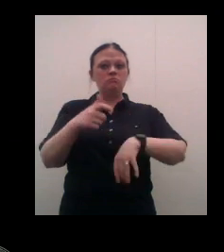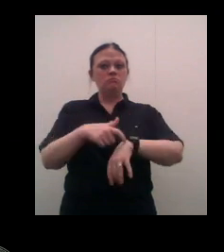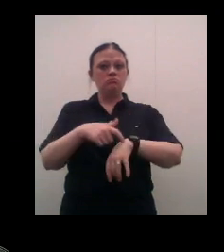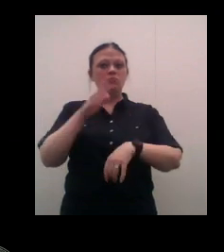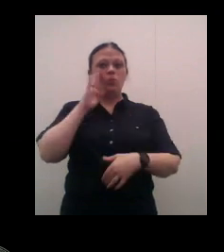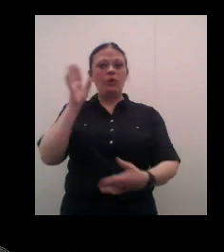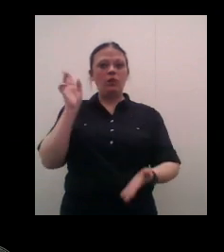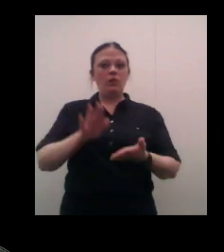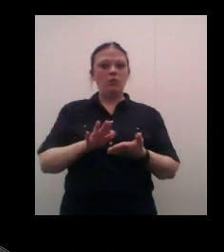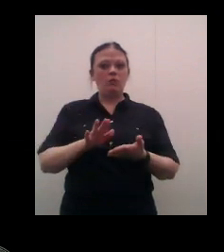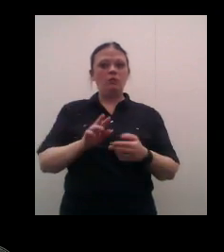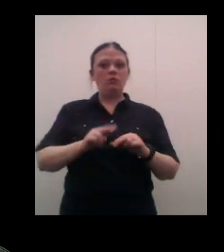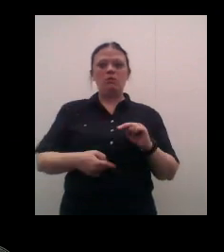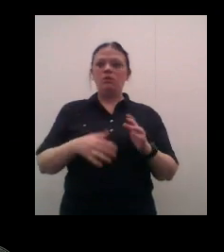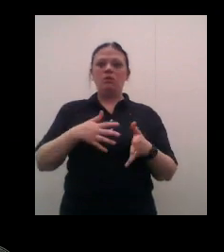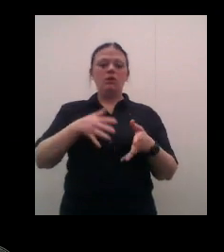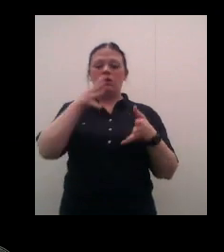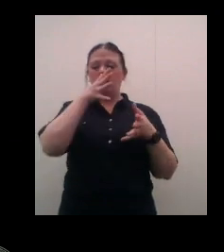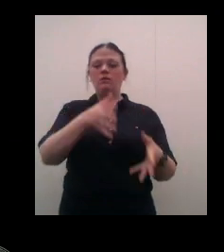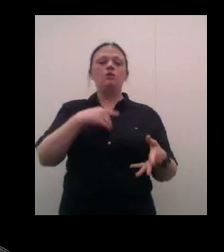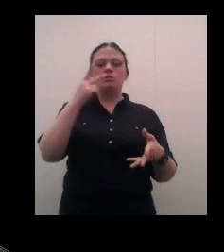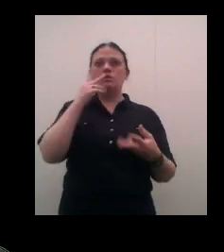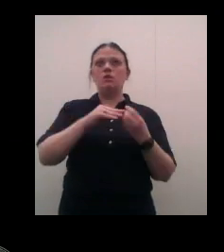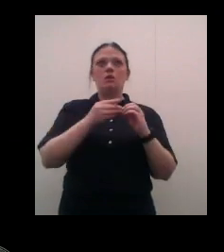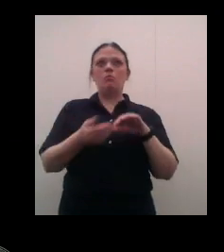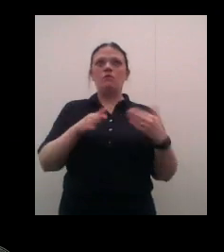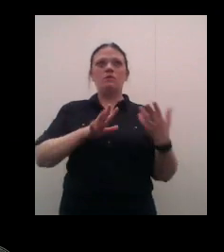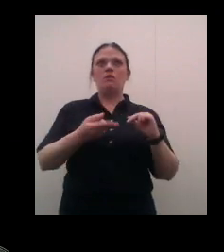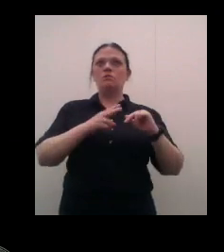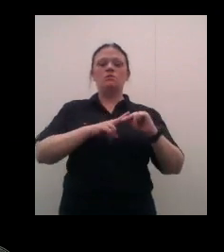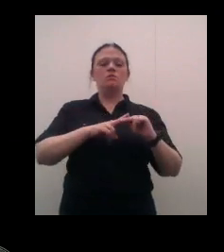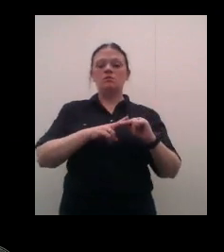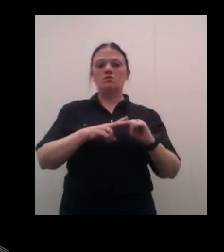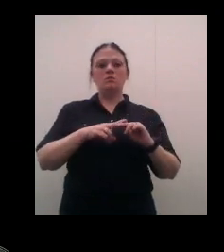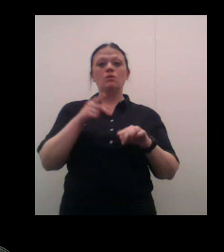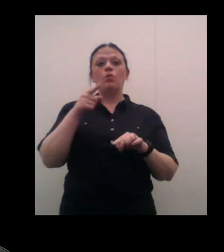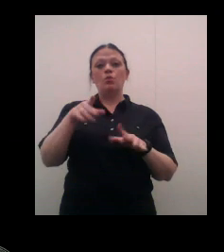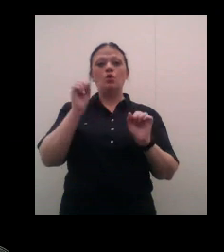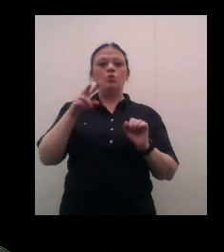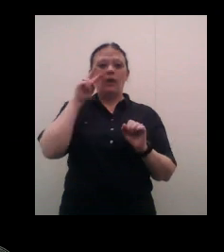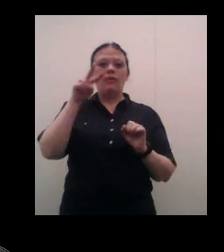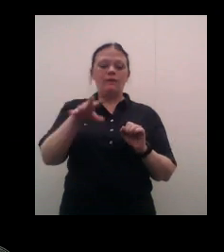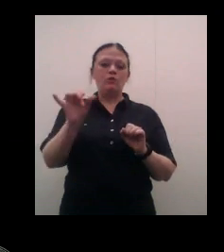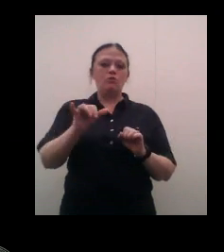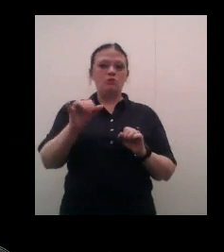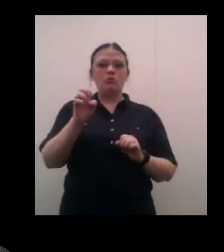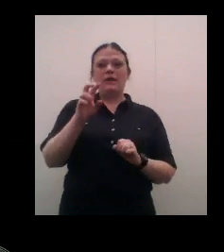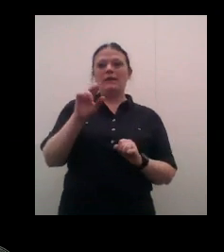of course, I hate seeing the number of deaths go up. You can also take a look at this at our COVID map at